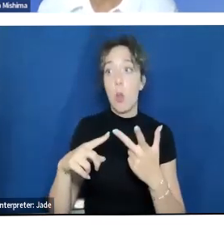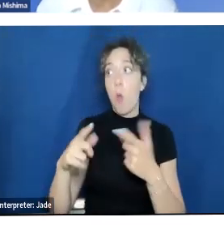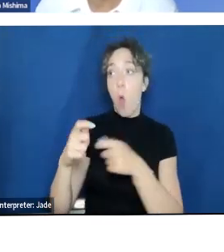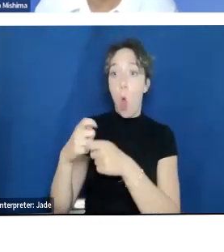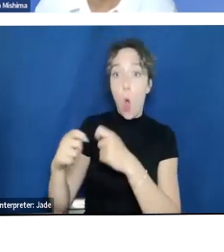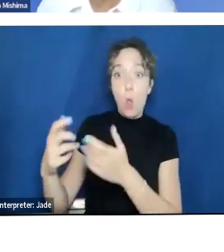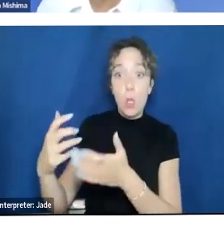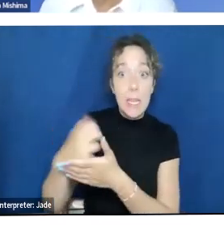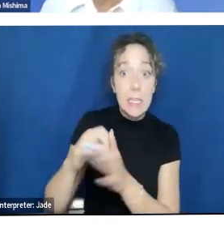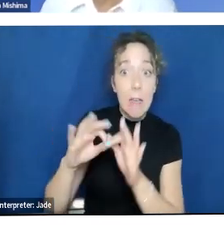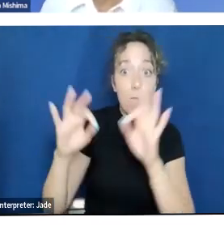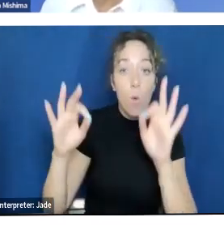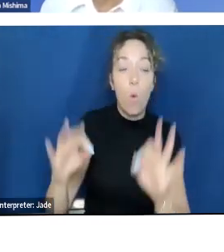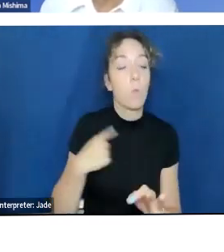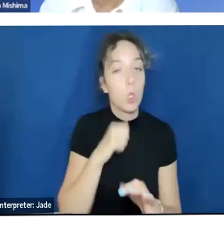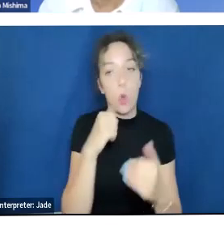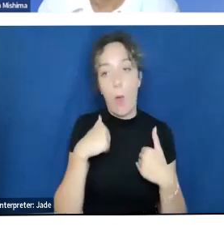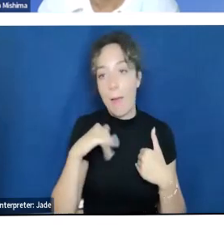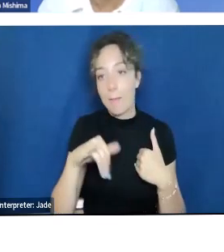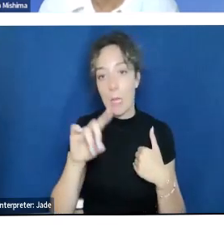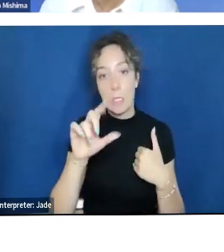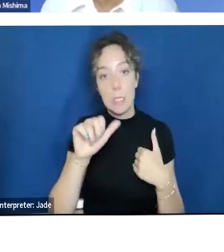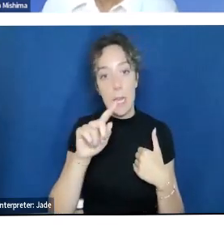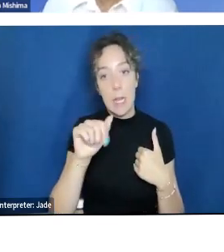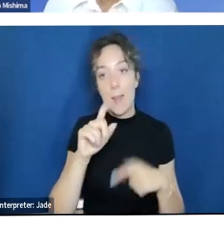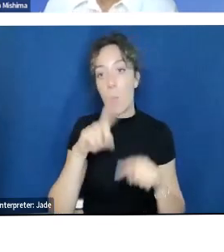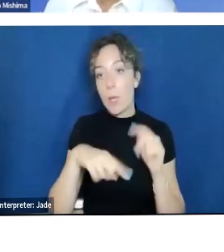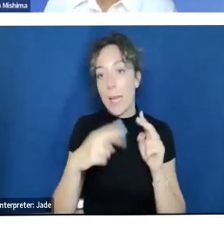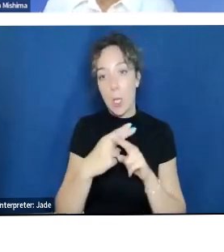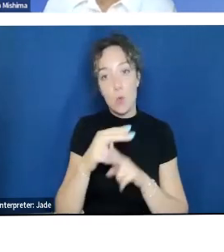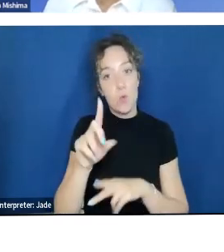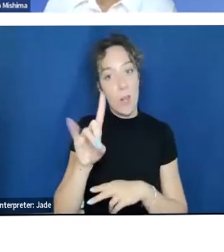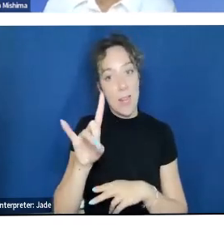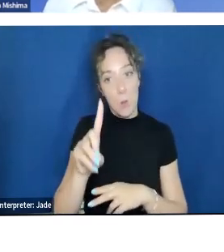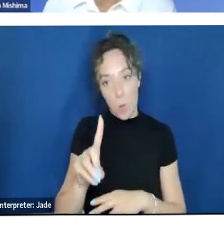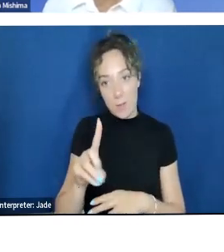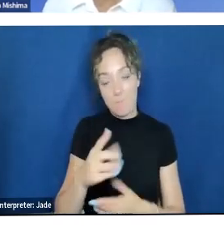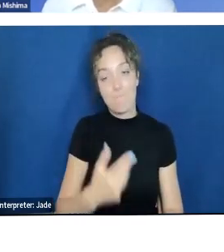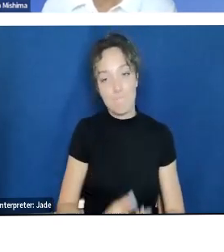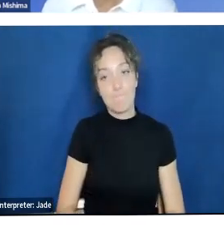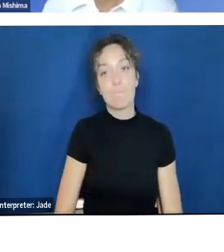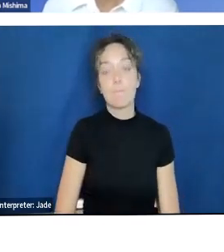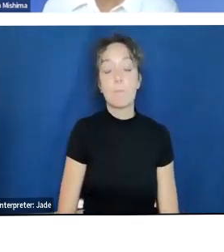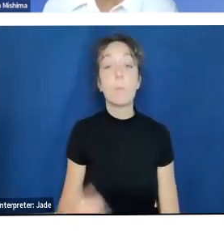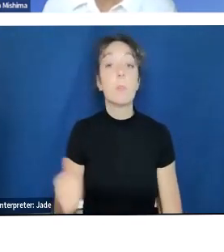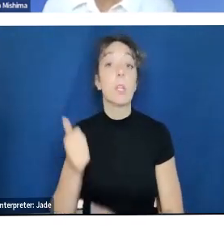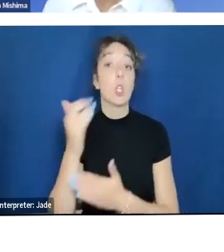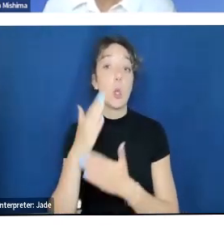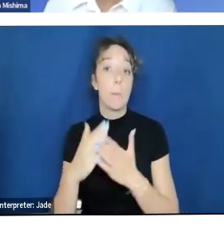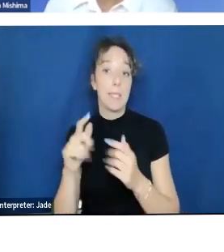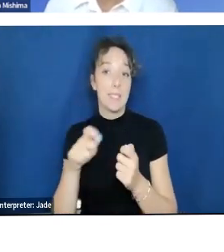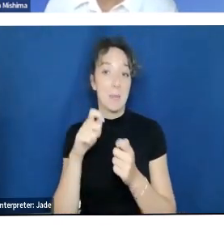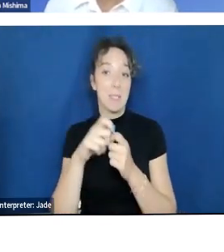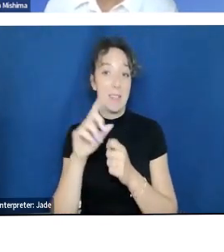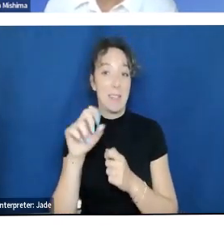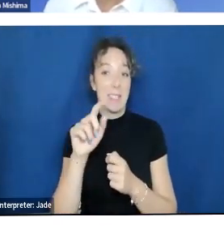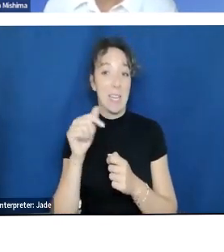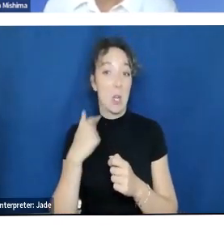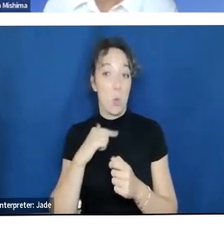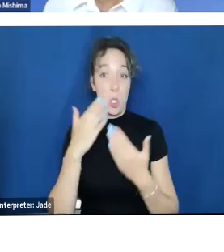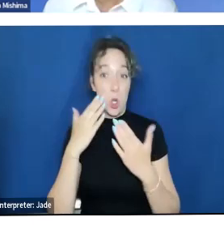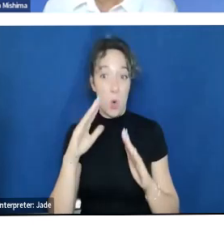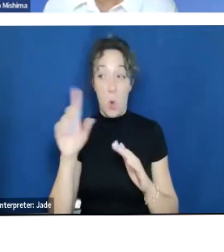don't have that data and we can't use the 181. The other piece of specific data we don't know by just looking